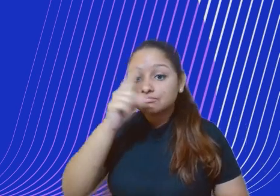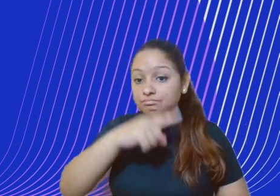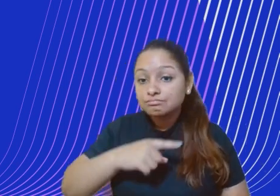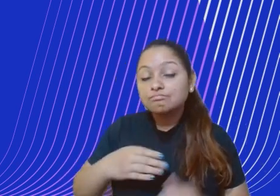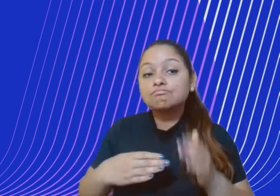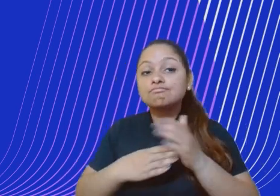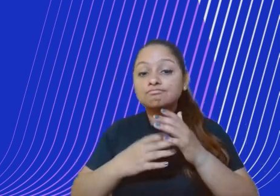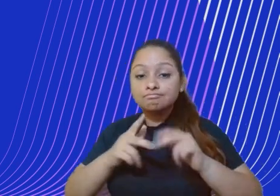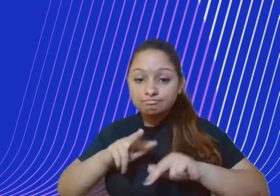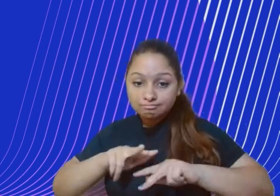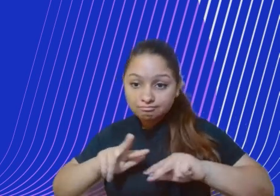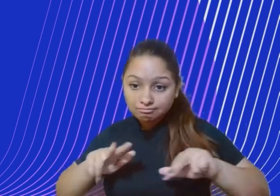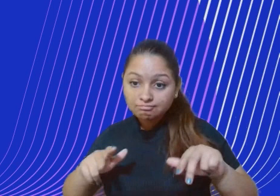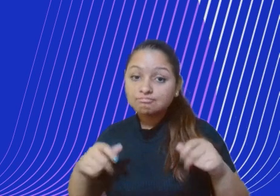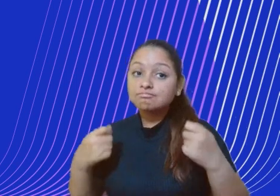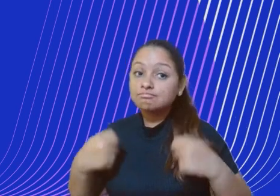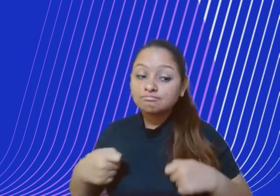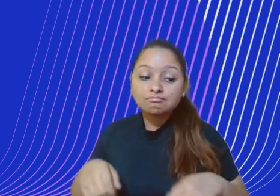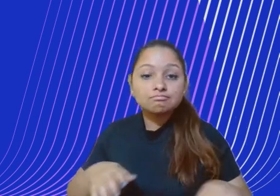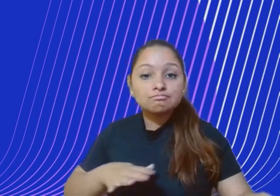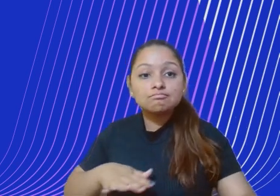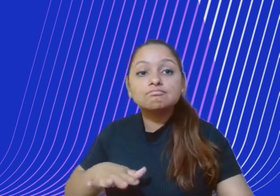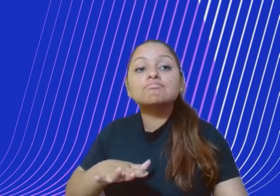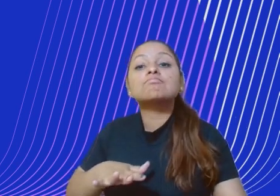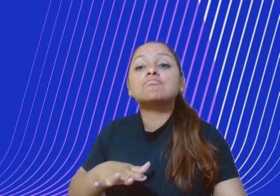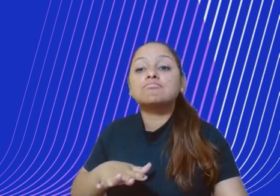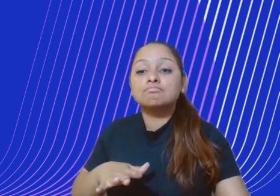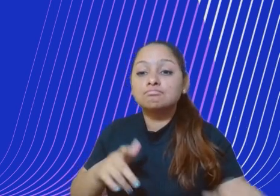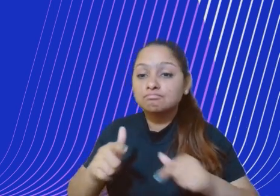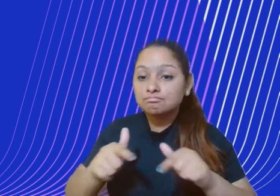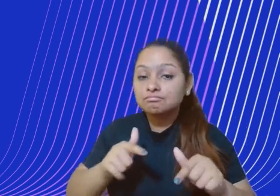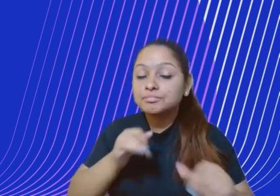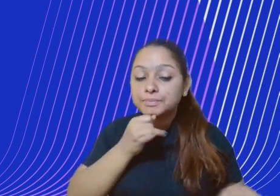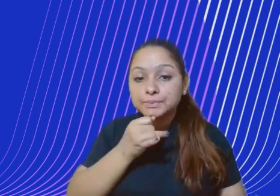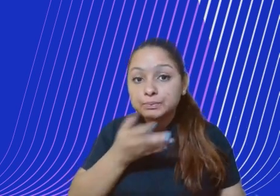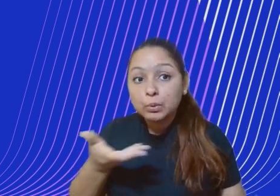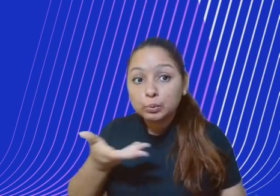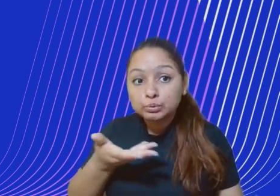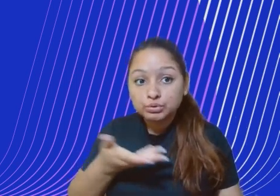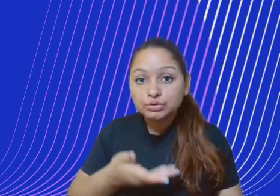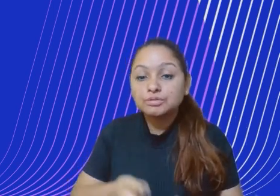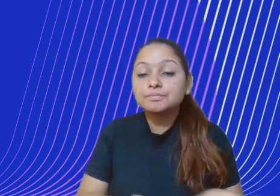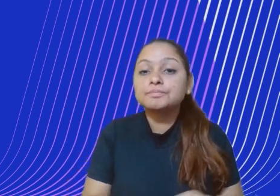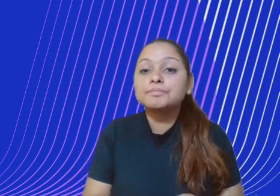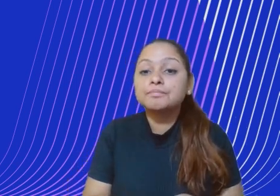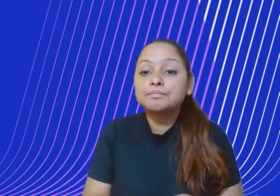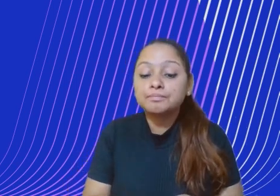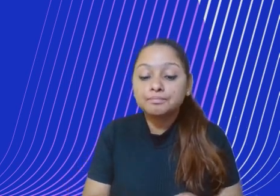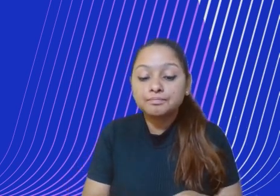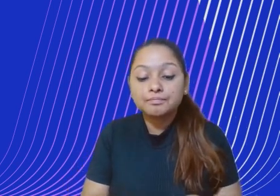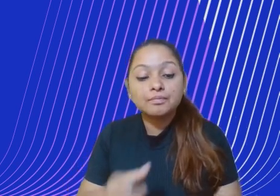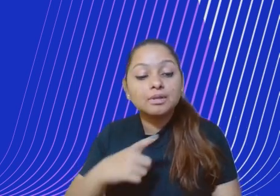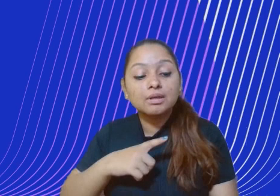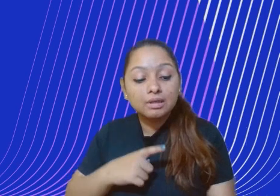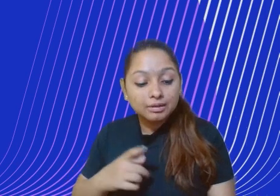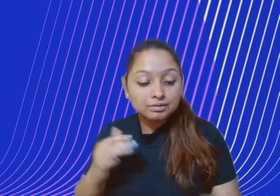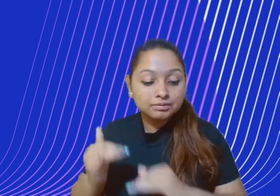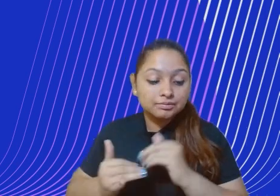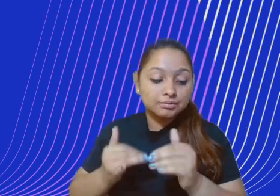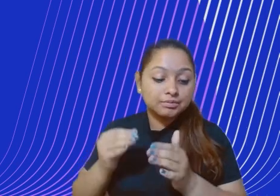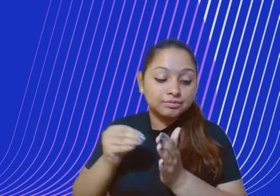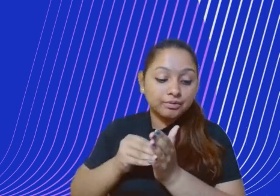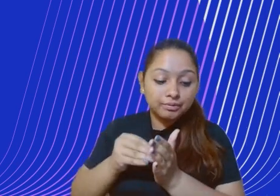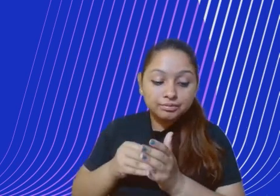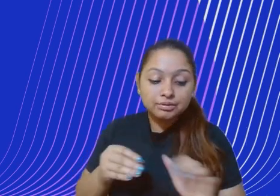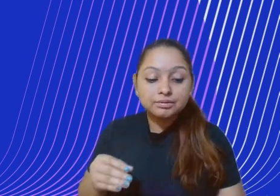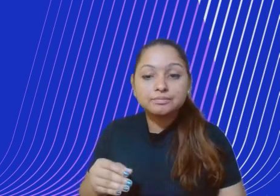have to tackle inside the company to improve. So today, in the company, we have a development